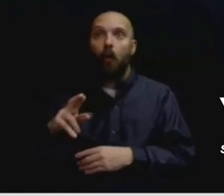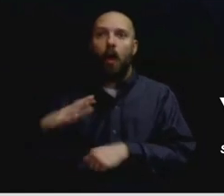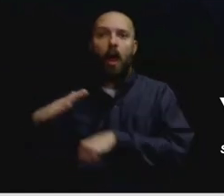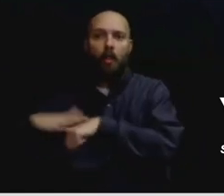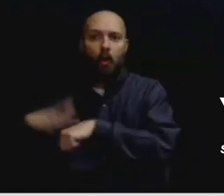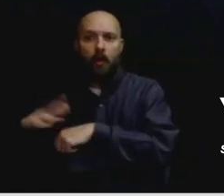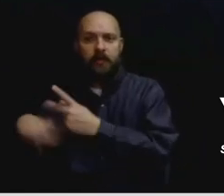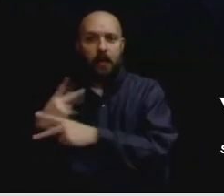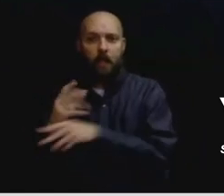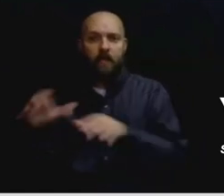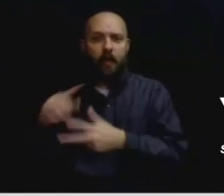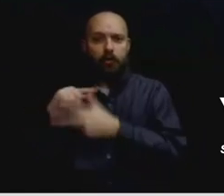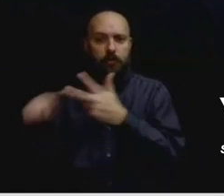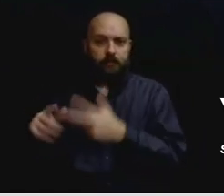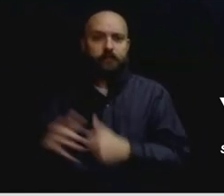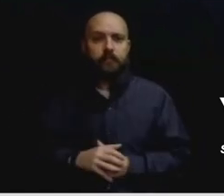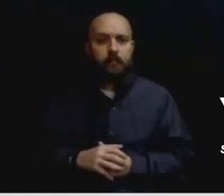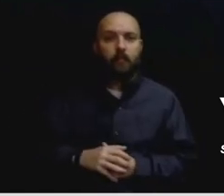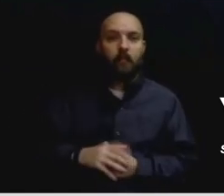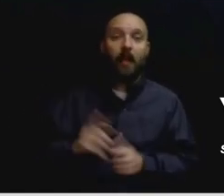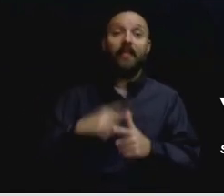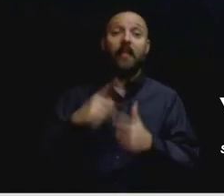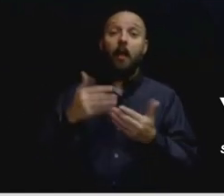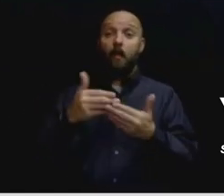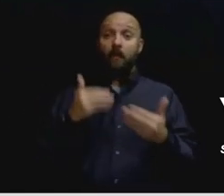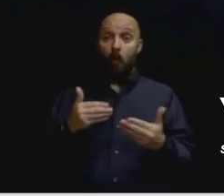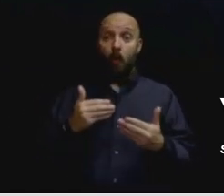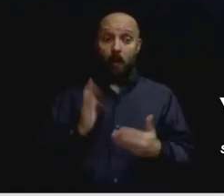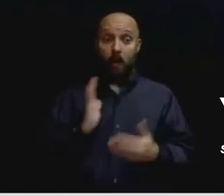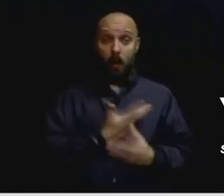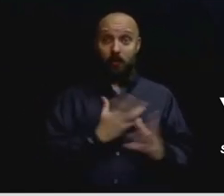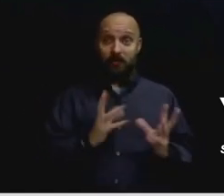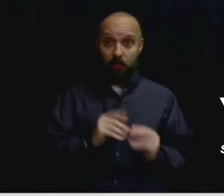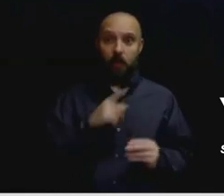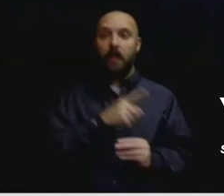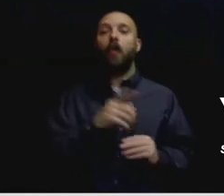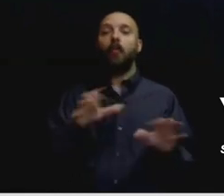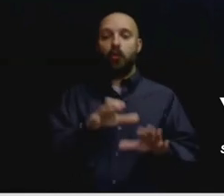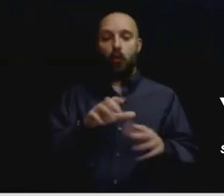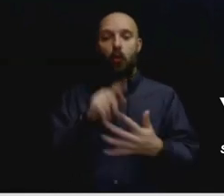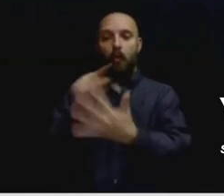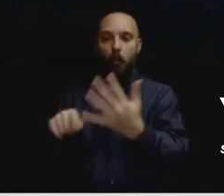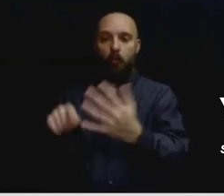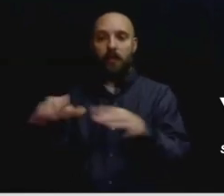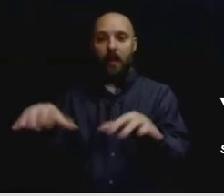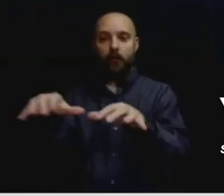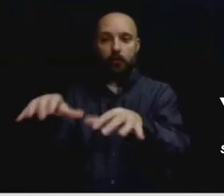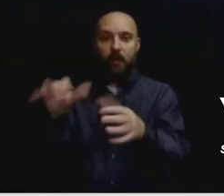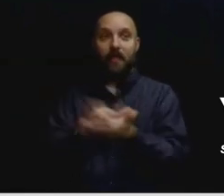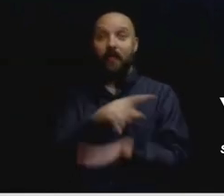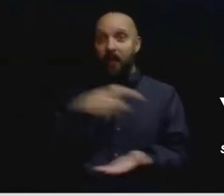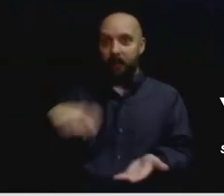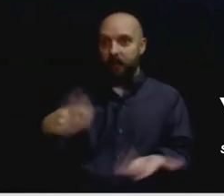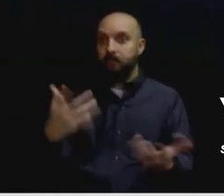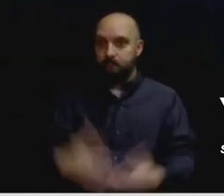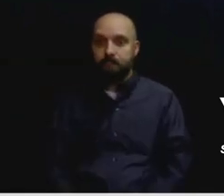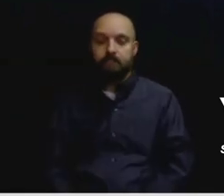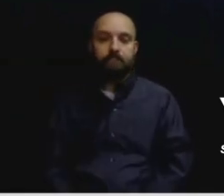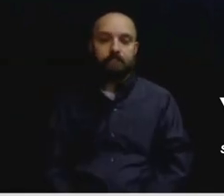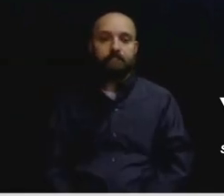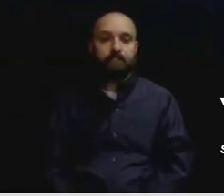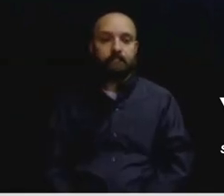them. And then before sessions, they will do those actions that they need. Yeah,